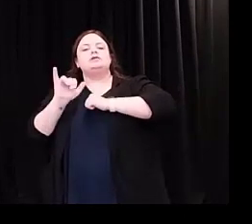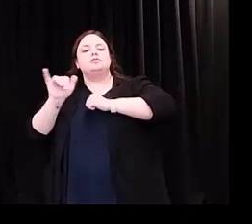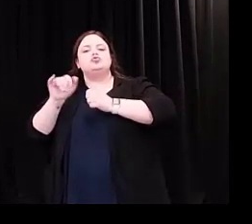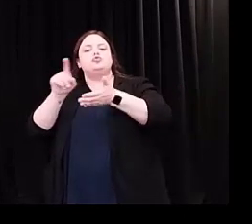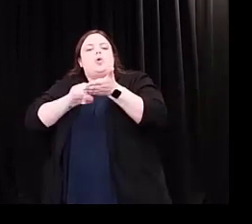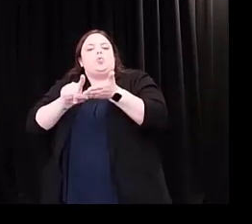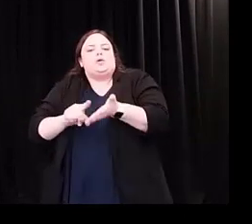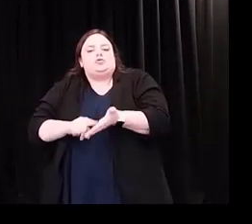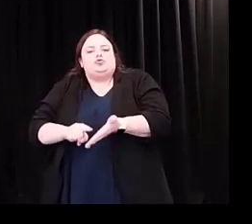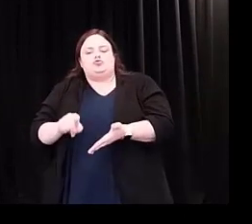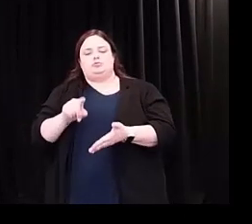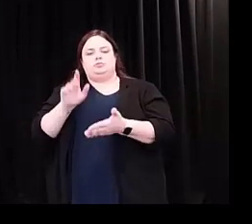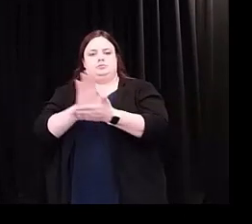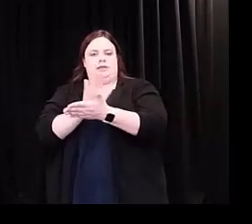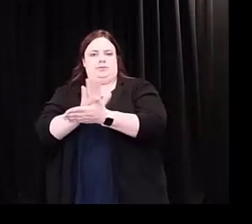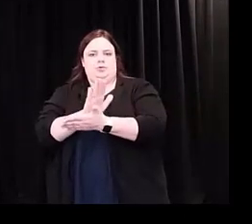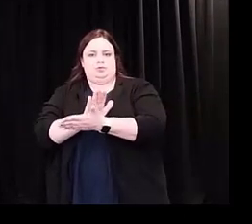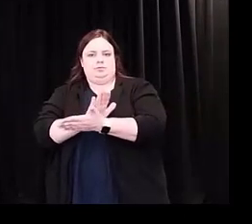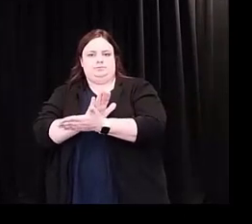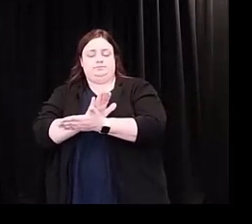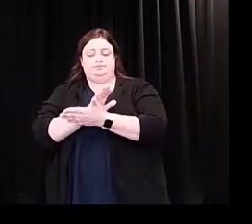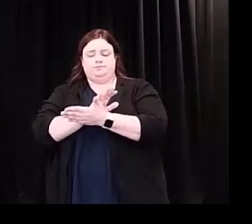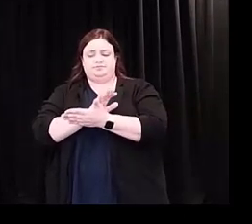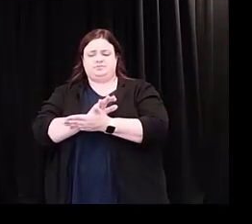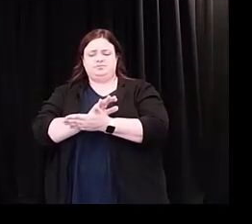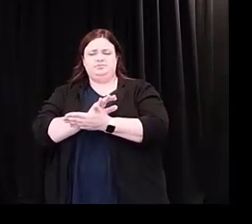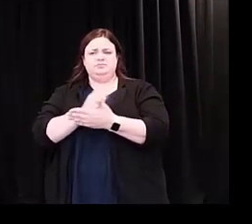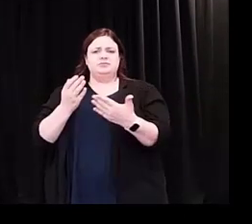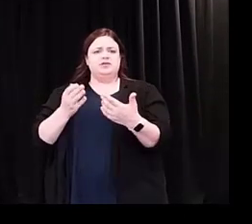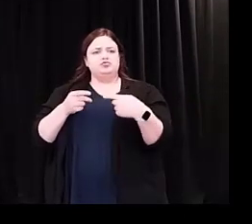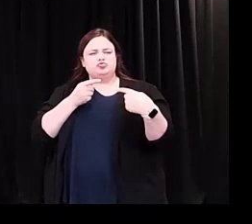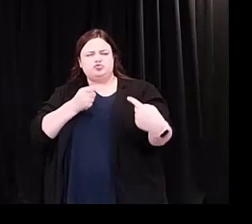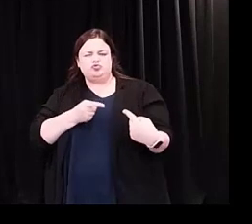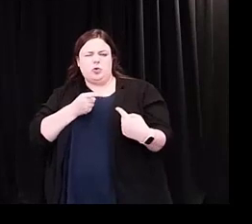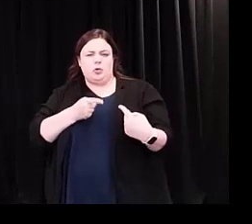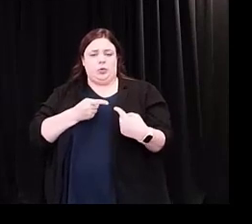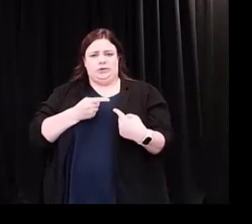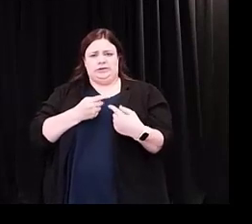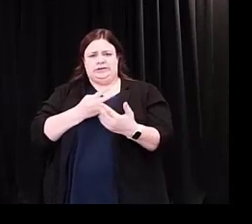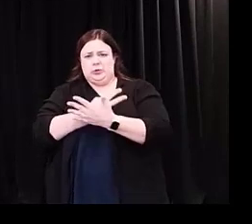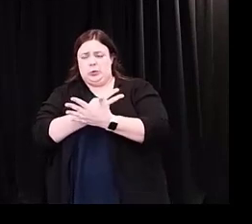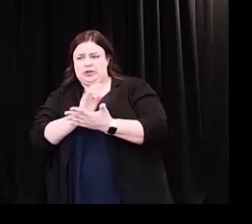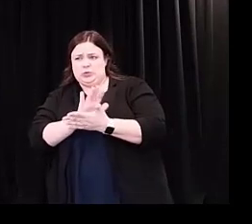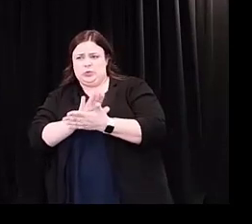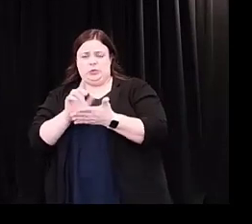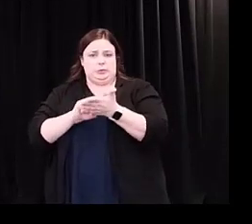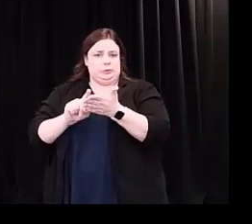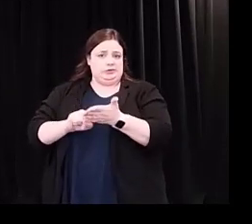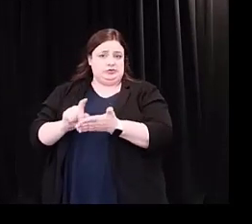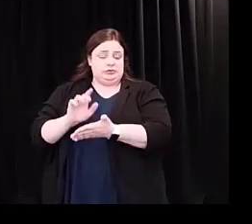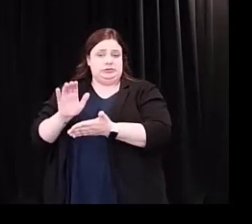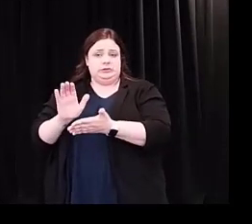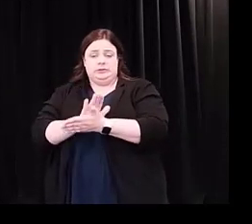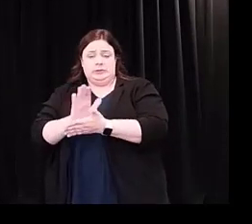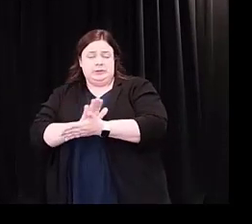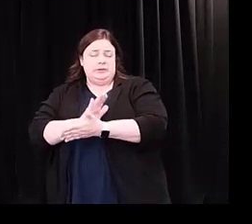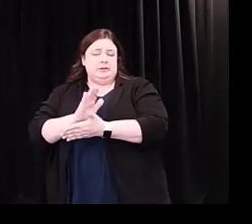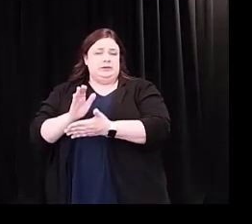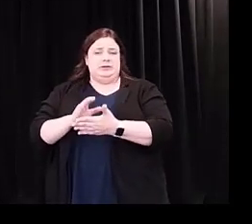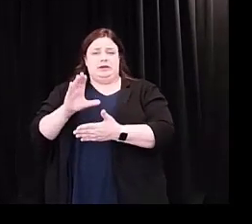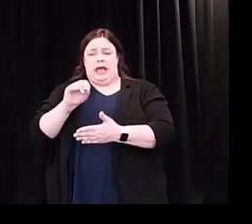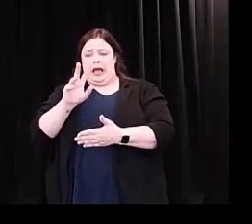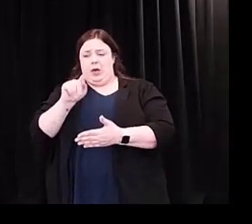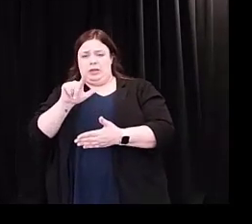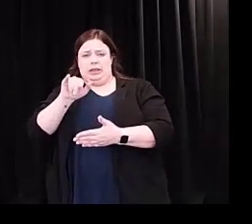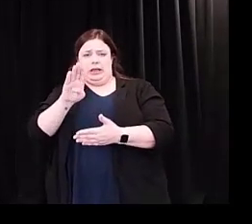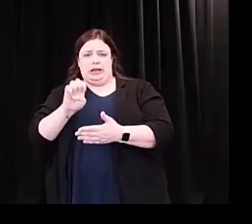research paper. If you've ever struggled through research or grad school, outlines are an important